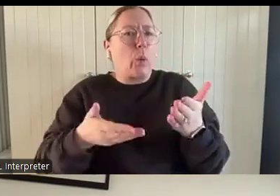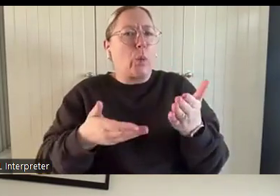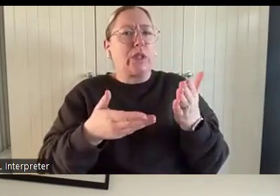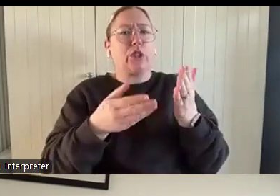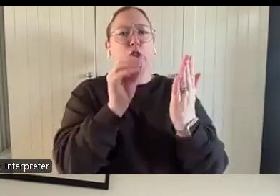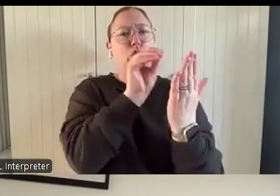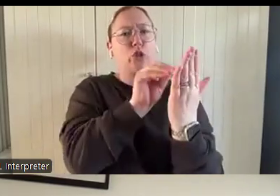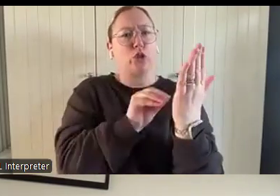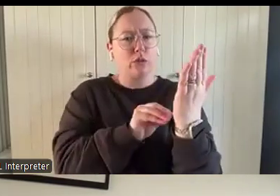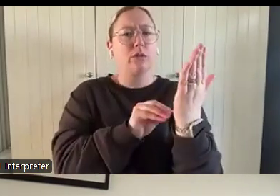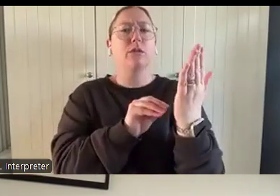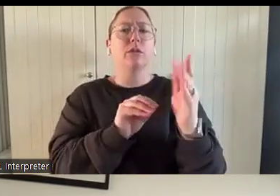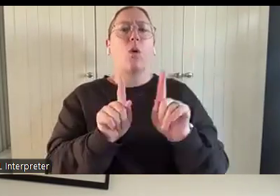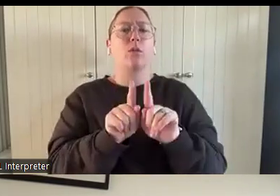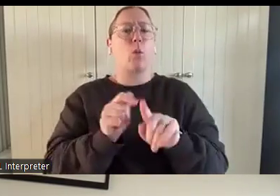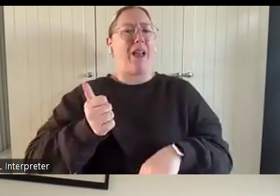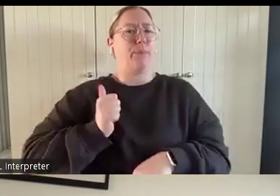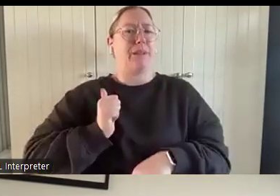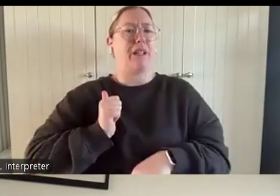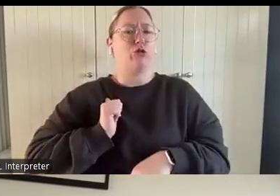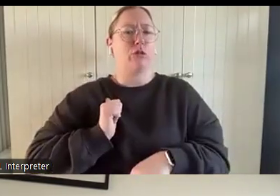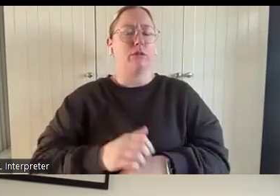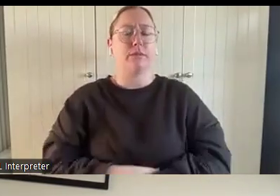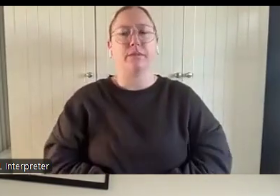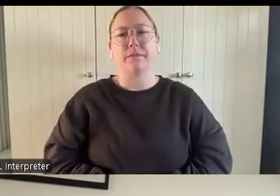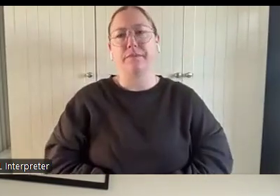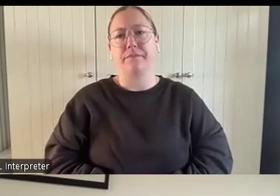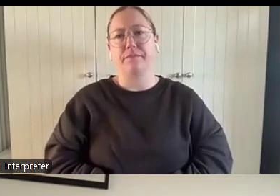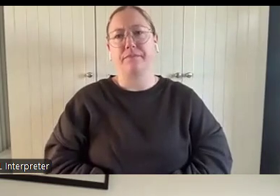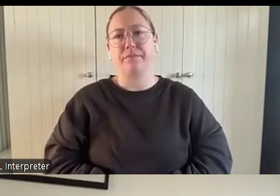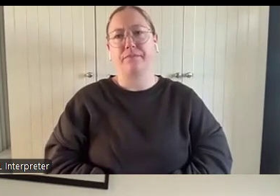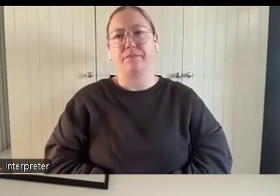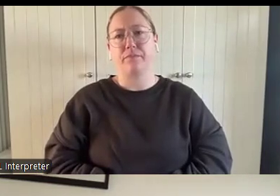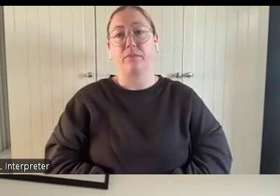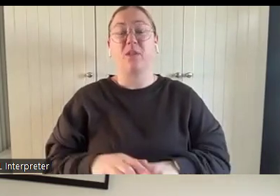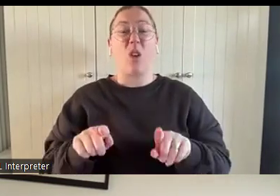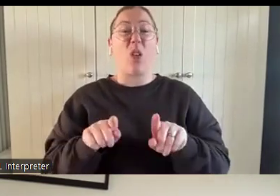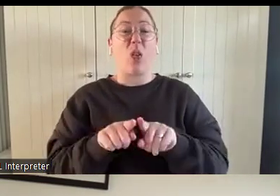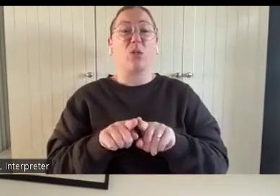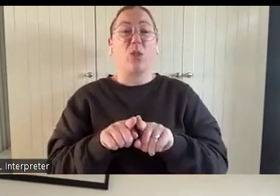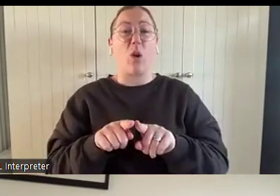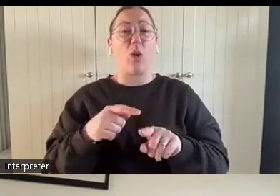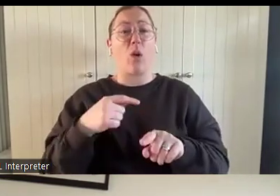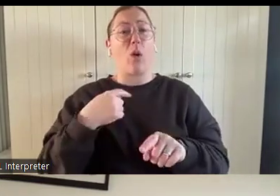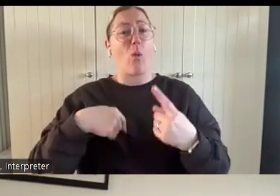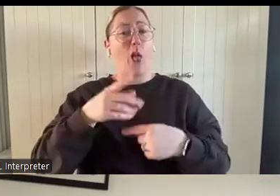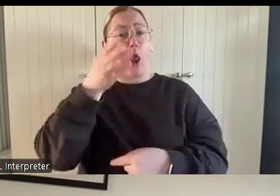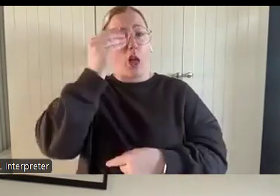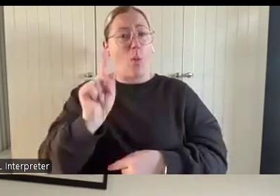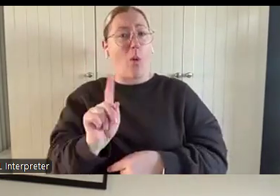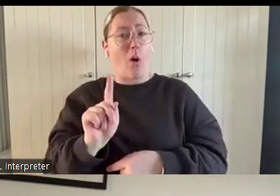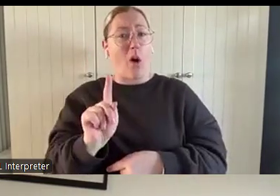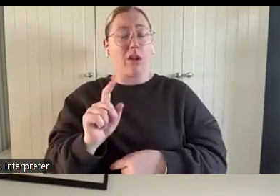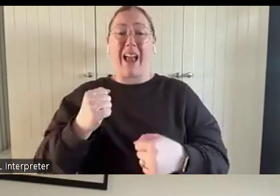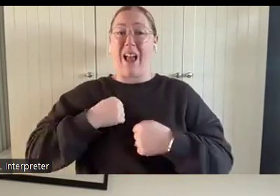and accountability. If I reflect briefly on learning, we've also seen where we could strengthen our approach. So, for example,